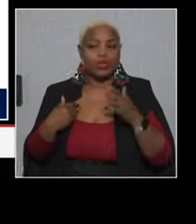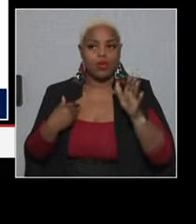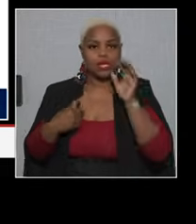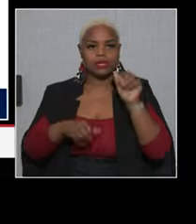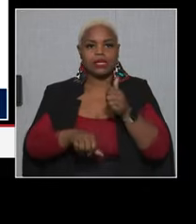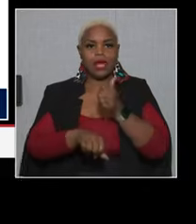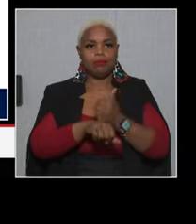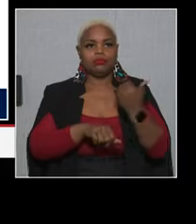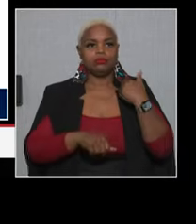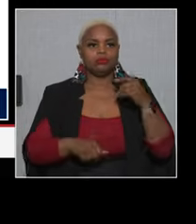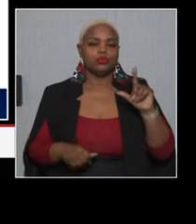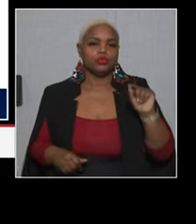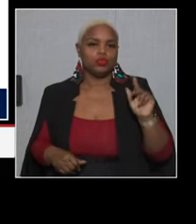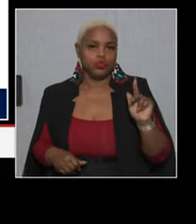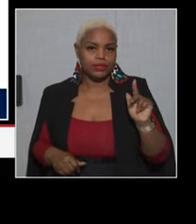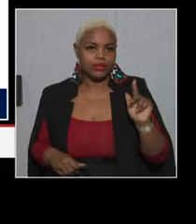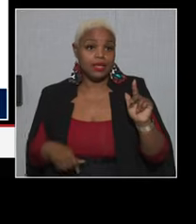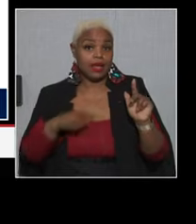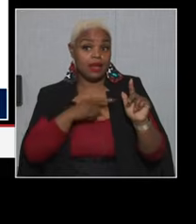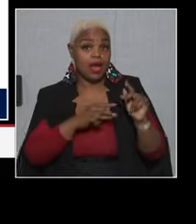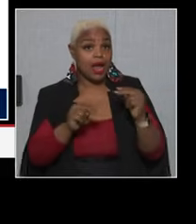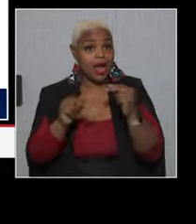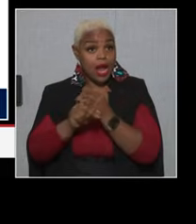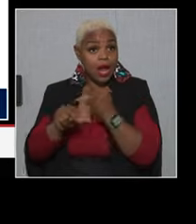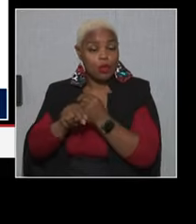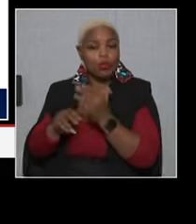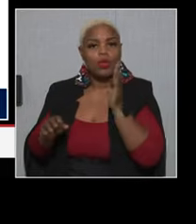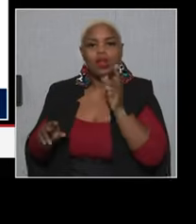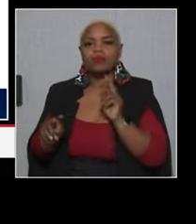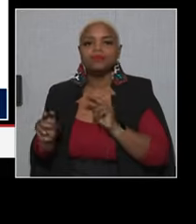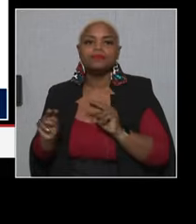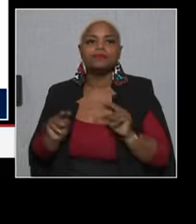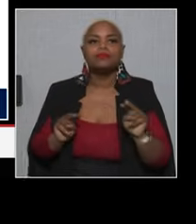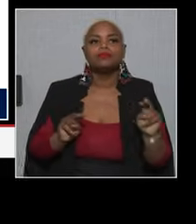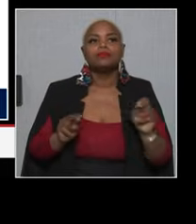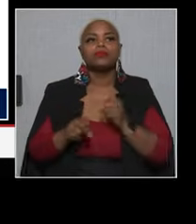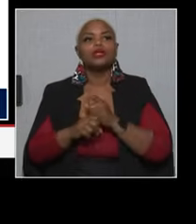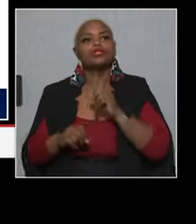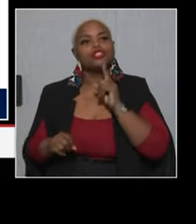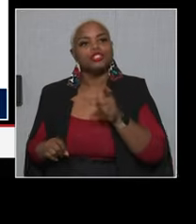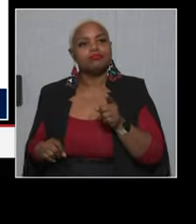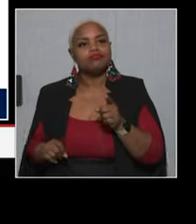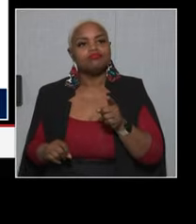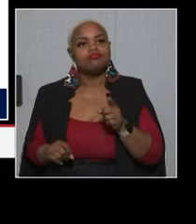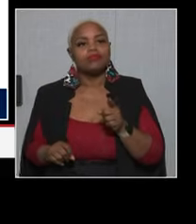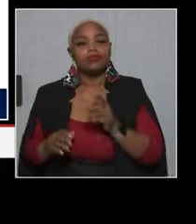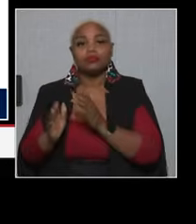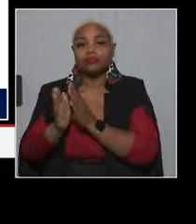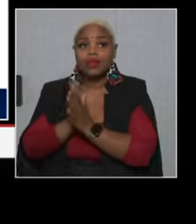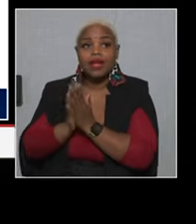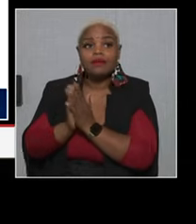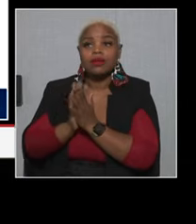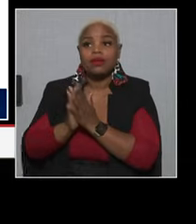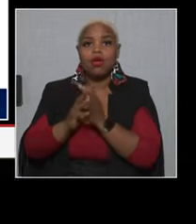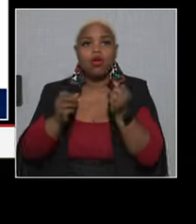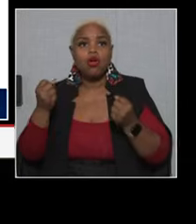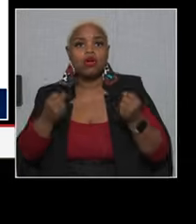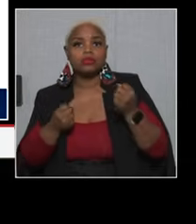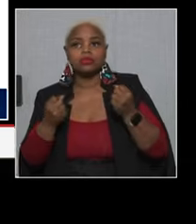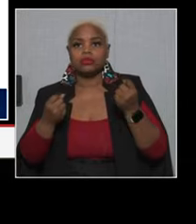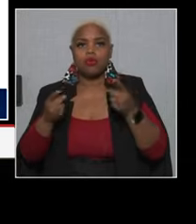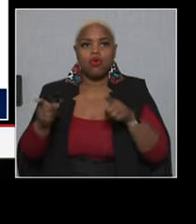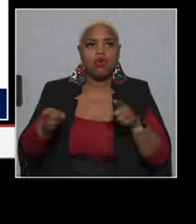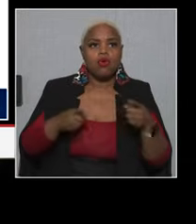on some of our busiest highways, and we've conducted 58 checkpoints this year, where more than 4,100 motorists have received notice